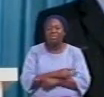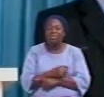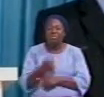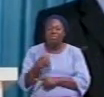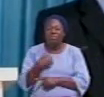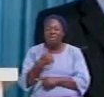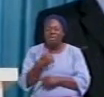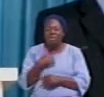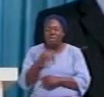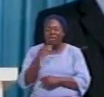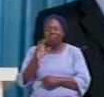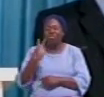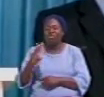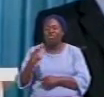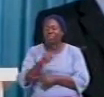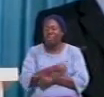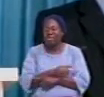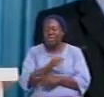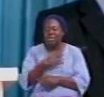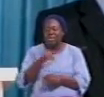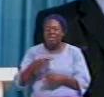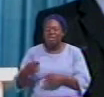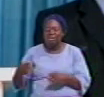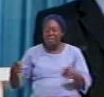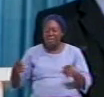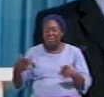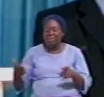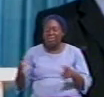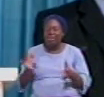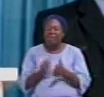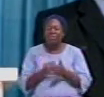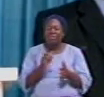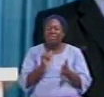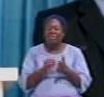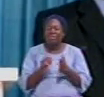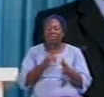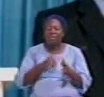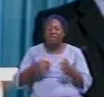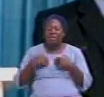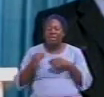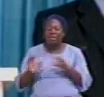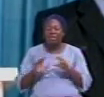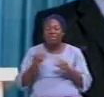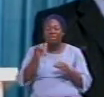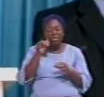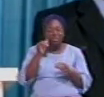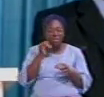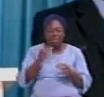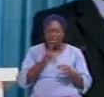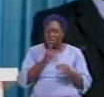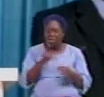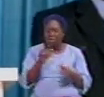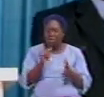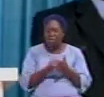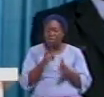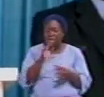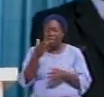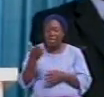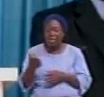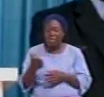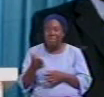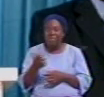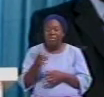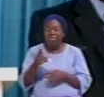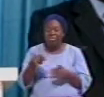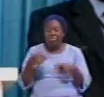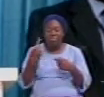2 days, and great things has the Lord done. Yesterday, I'm sure you were here. You know, when we attend that